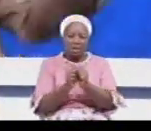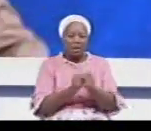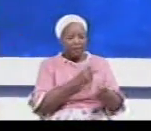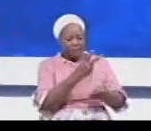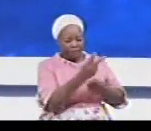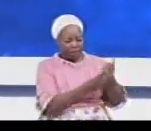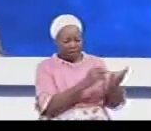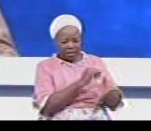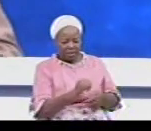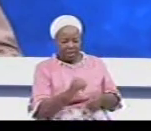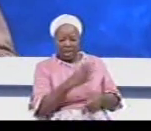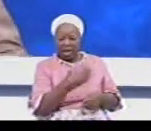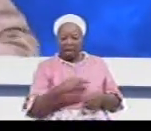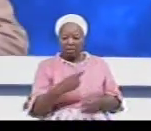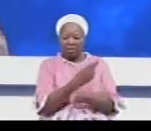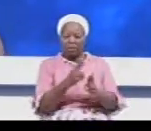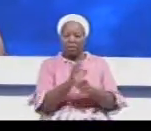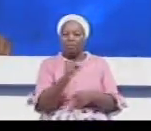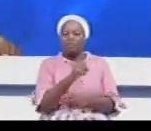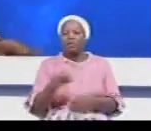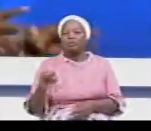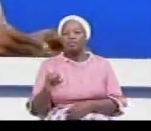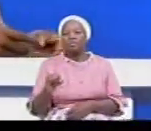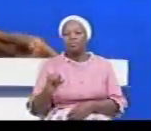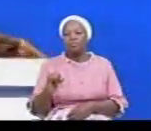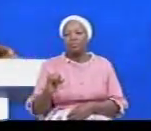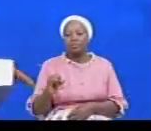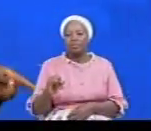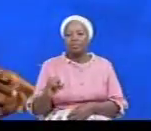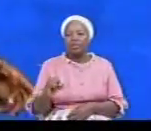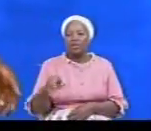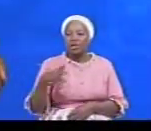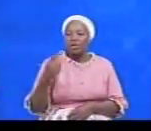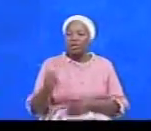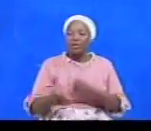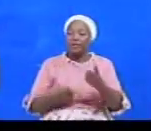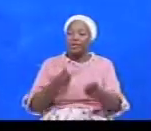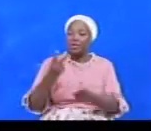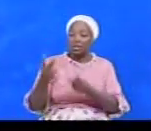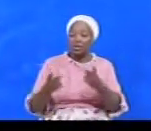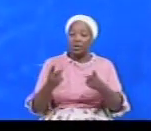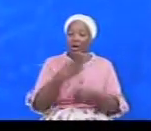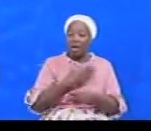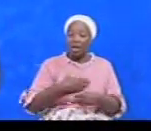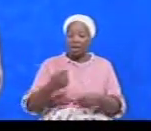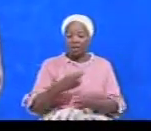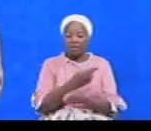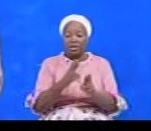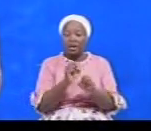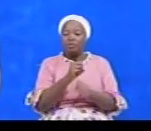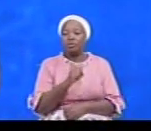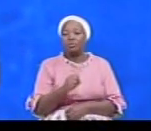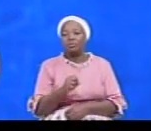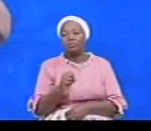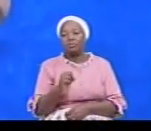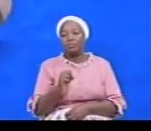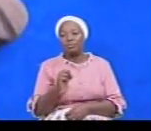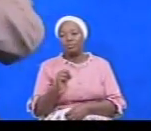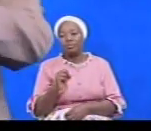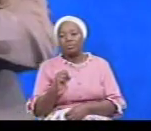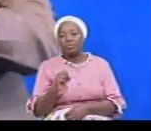Visiting and redeeming. The visitation and the redemption.